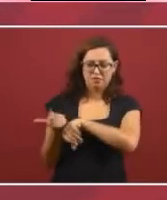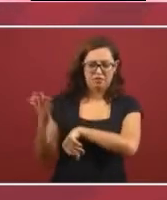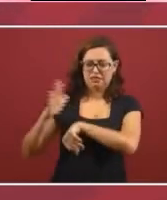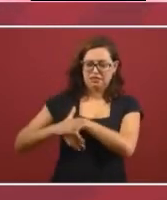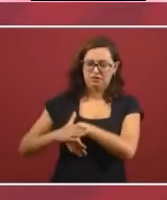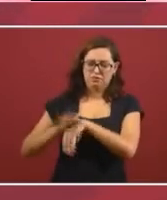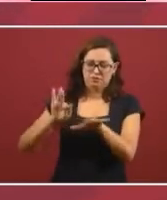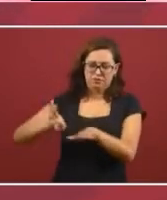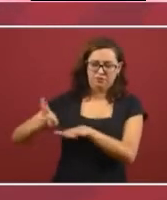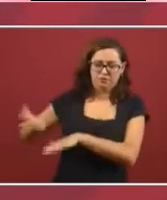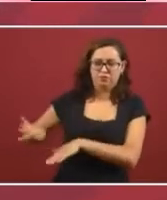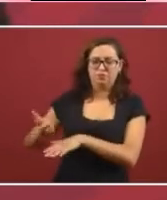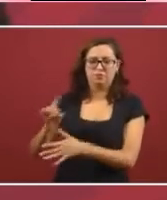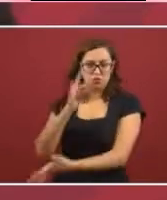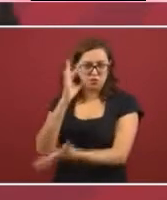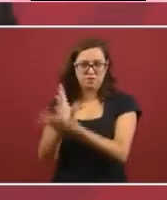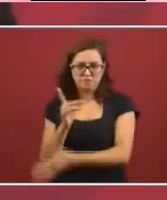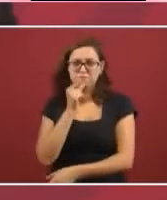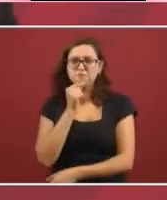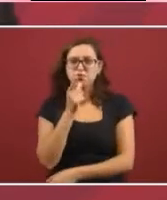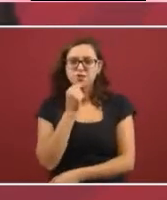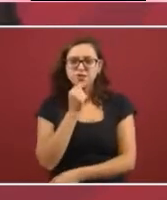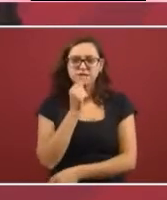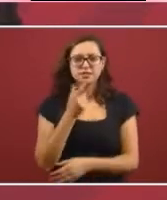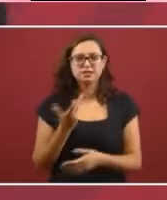if you remove the administrators.